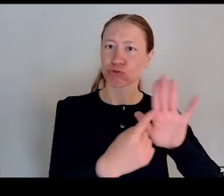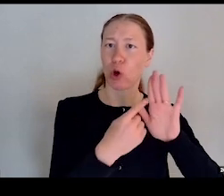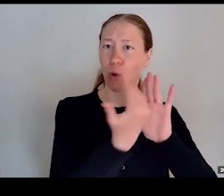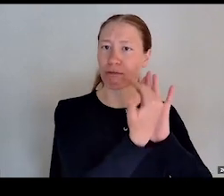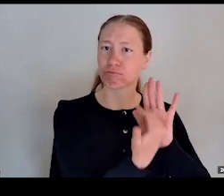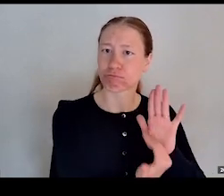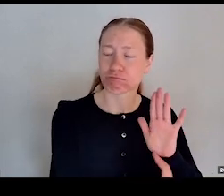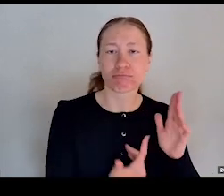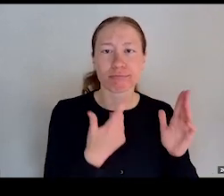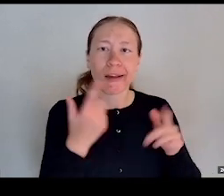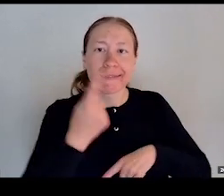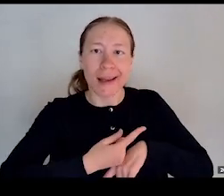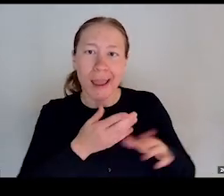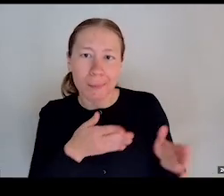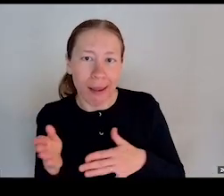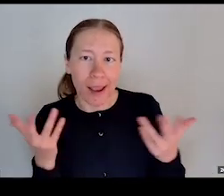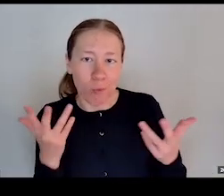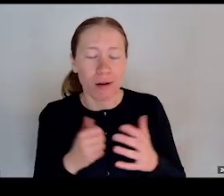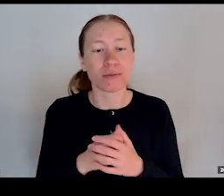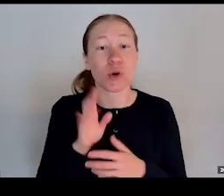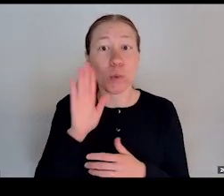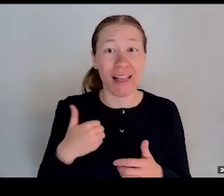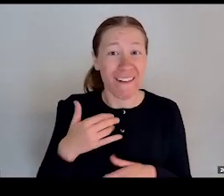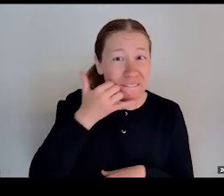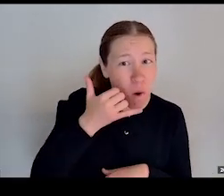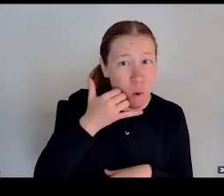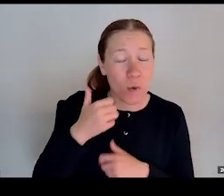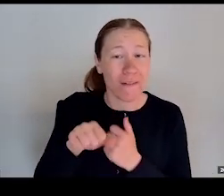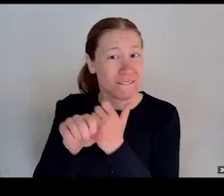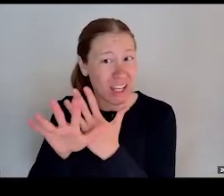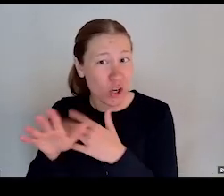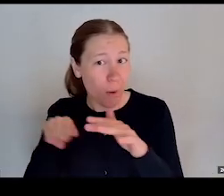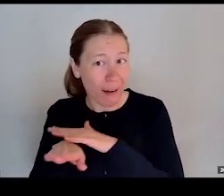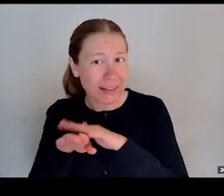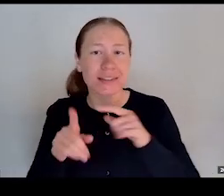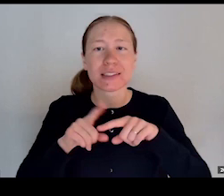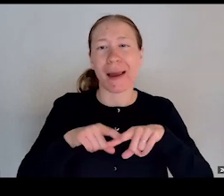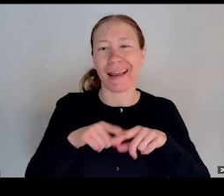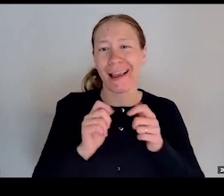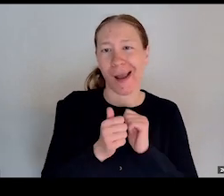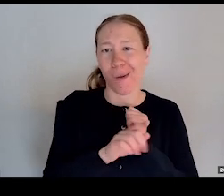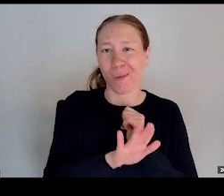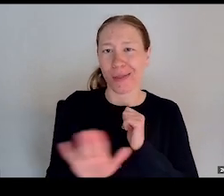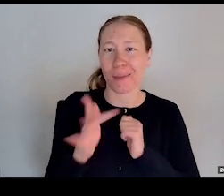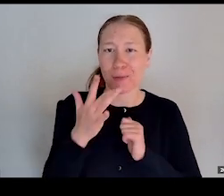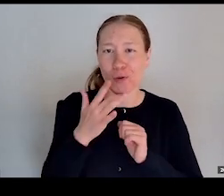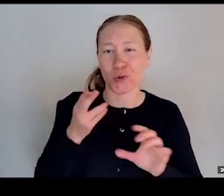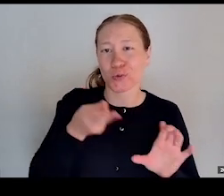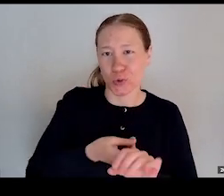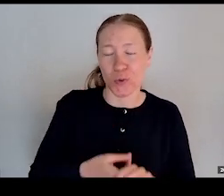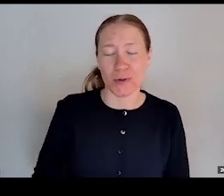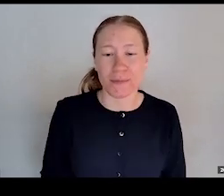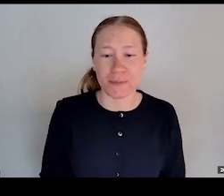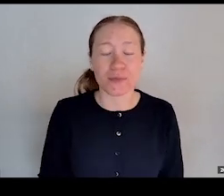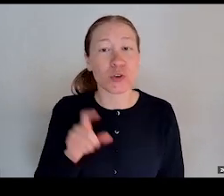like, and whether there will also be phone and video access options depending on how they plan to attend. You also